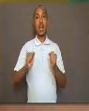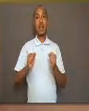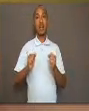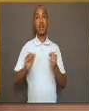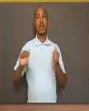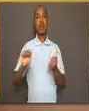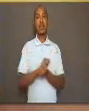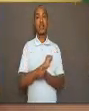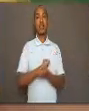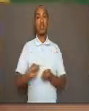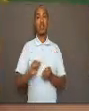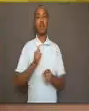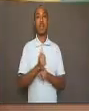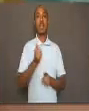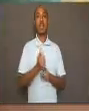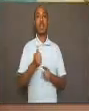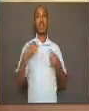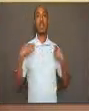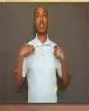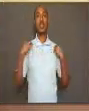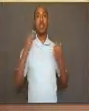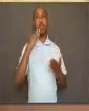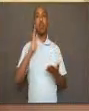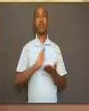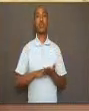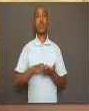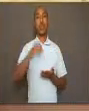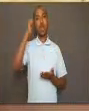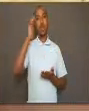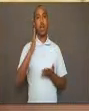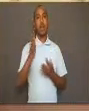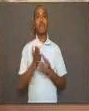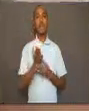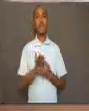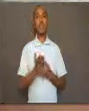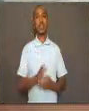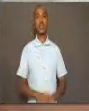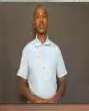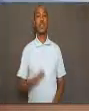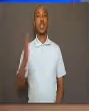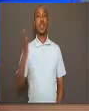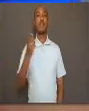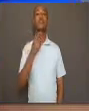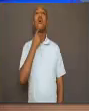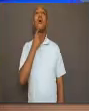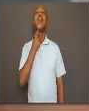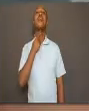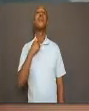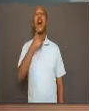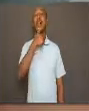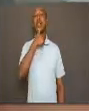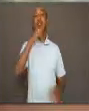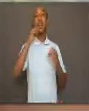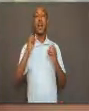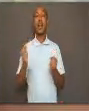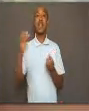metal, clothing, or worse, human flesh. If swallowed, acids can